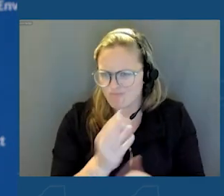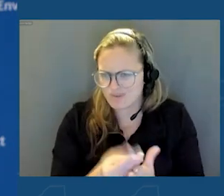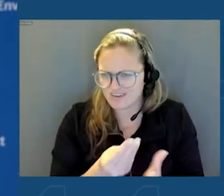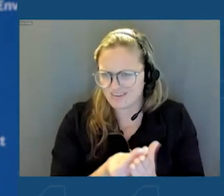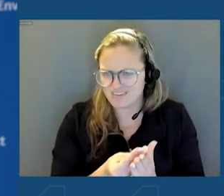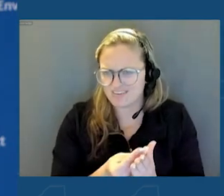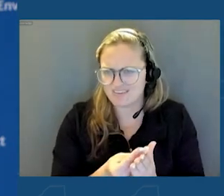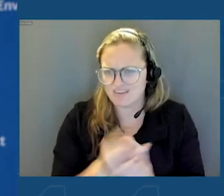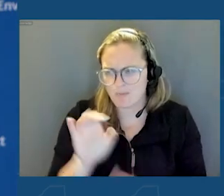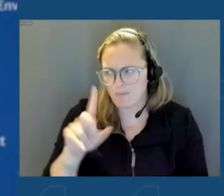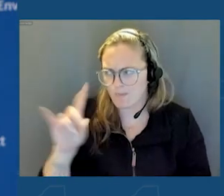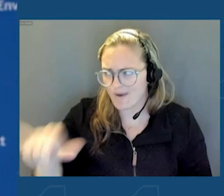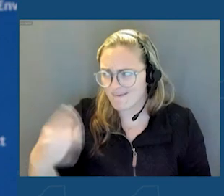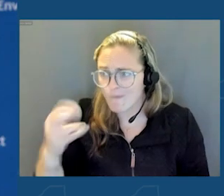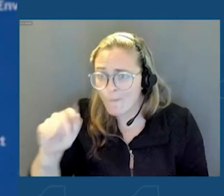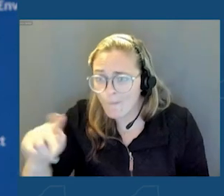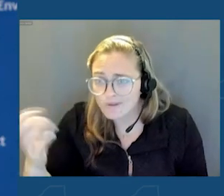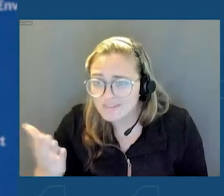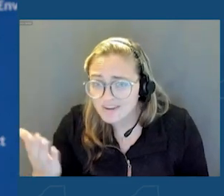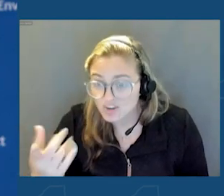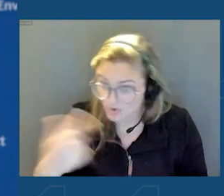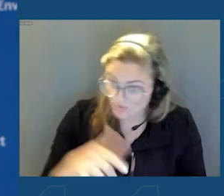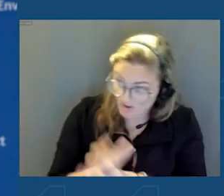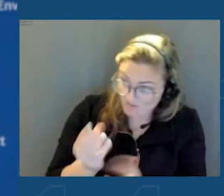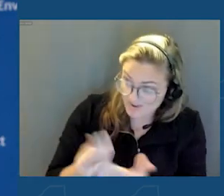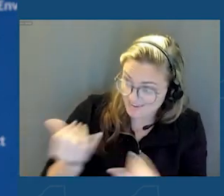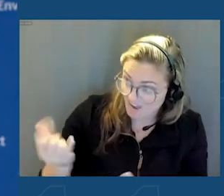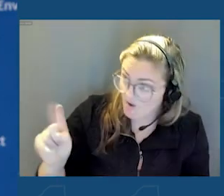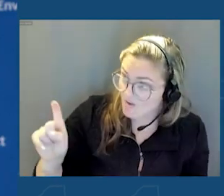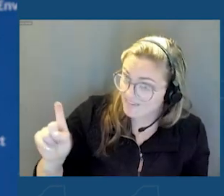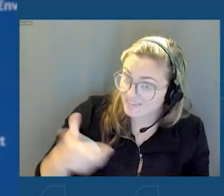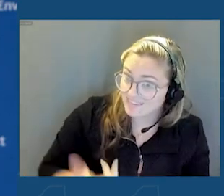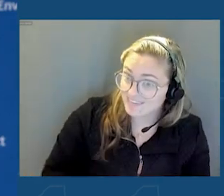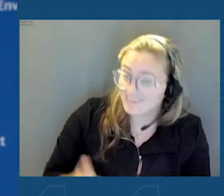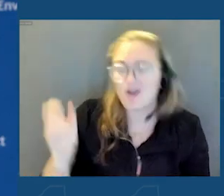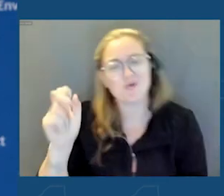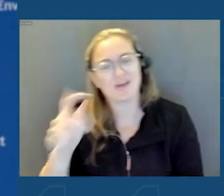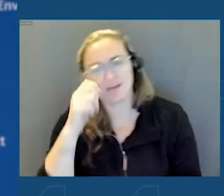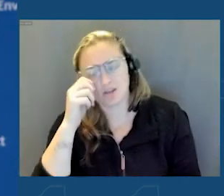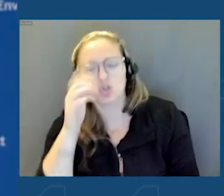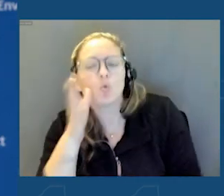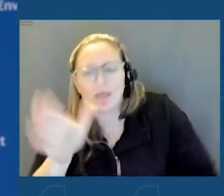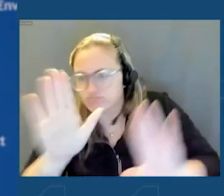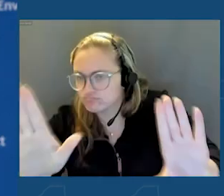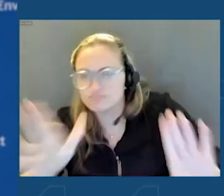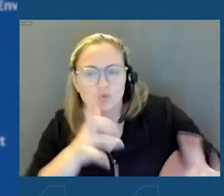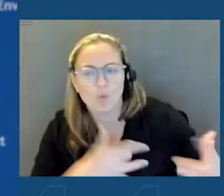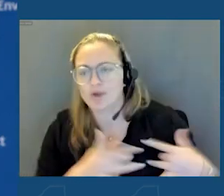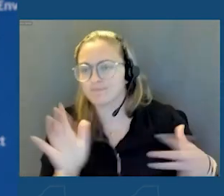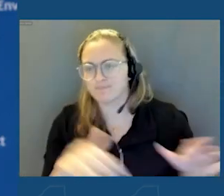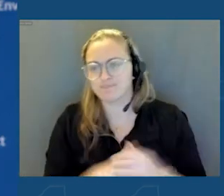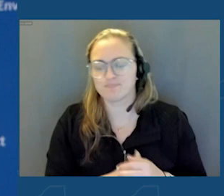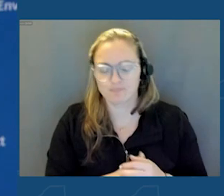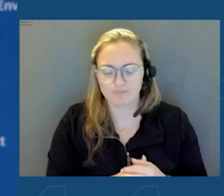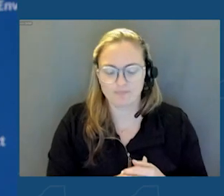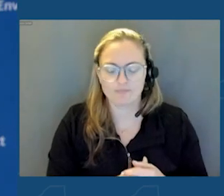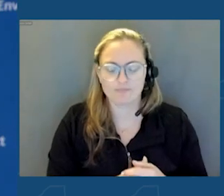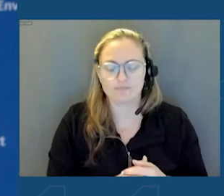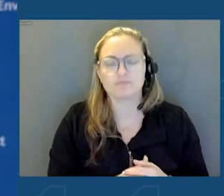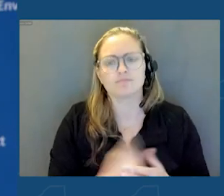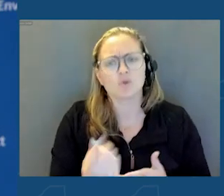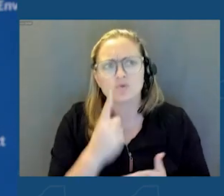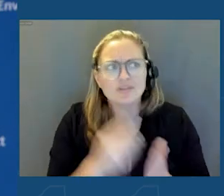is here. Do you have enough money now, Randy? Okay, you will. Don't worry about it. It's always those